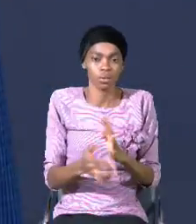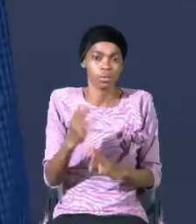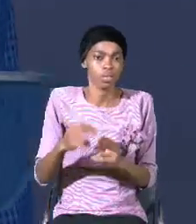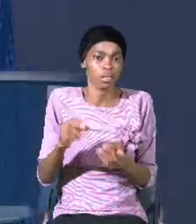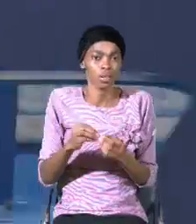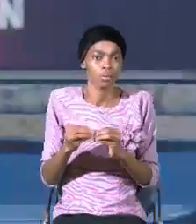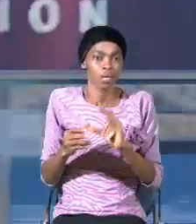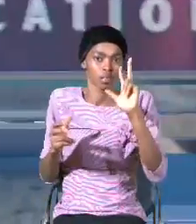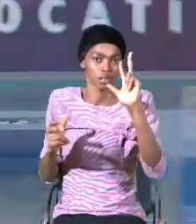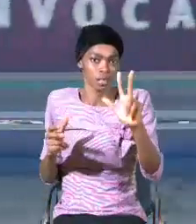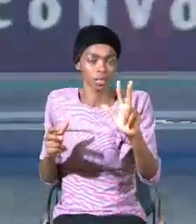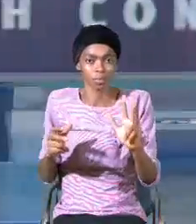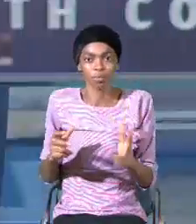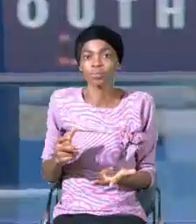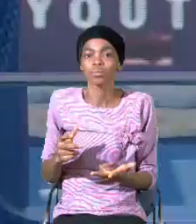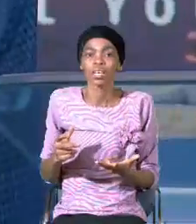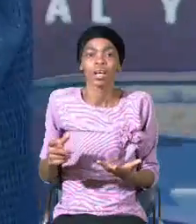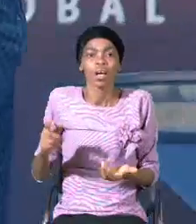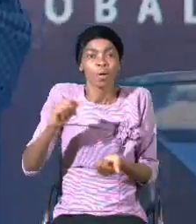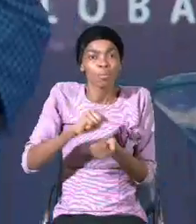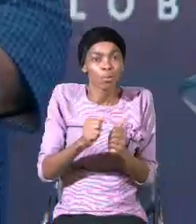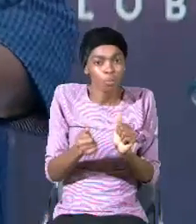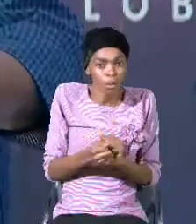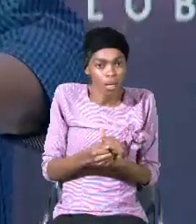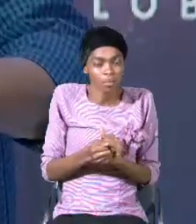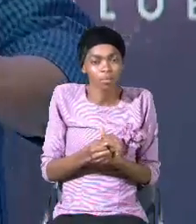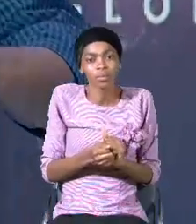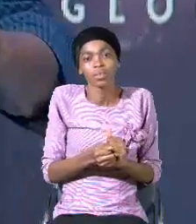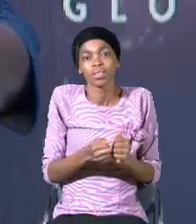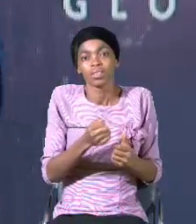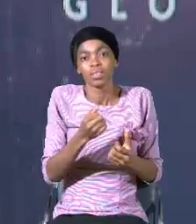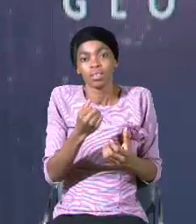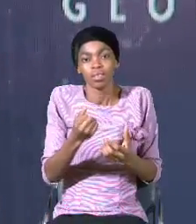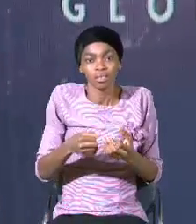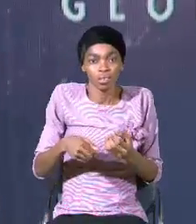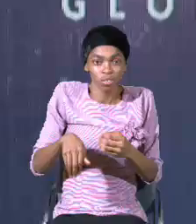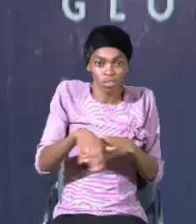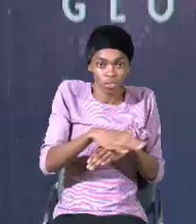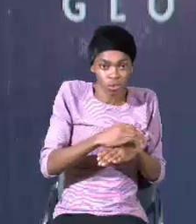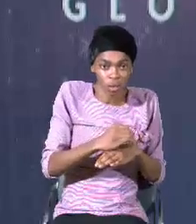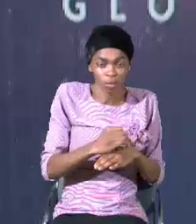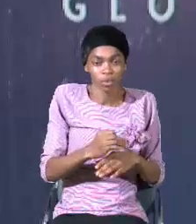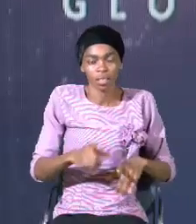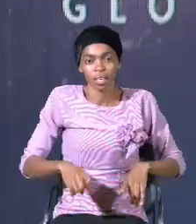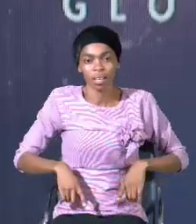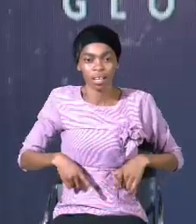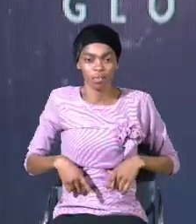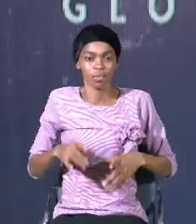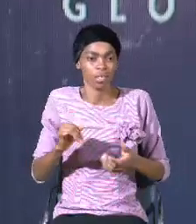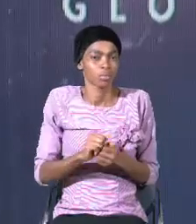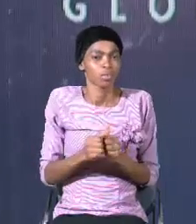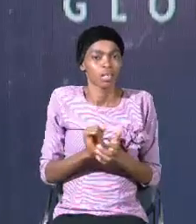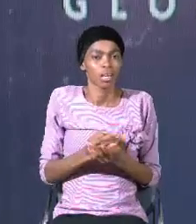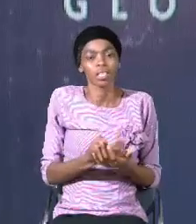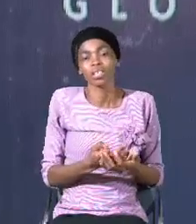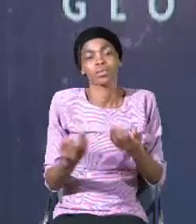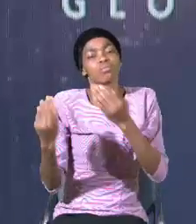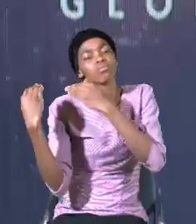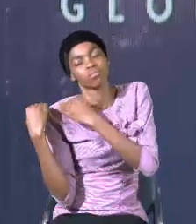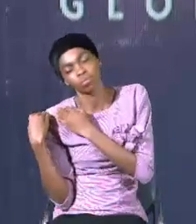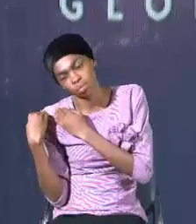life. The problem becomes like an ocean, like a sea, and you are drowned inside. Now,